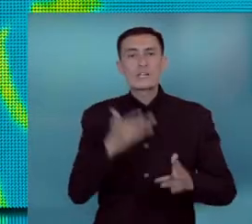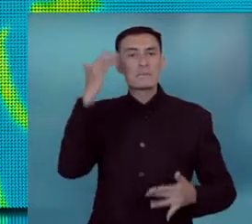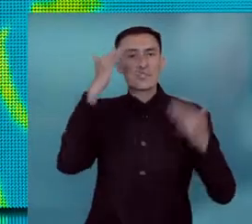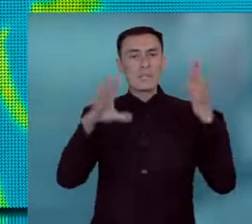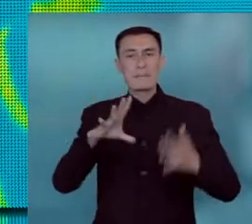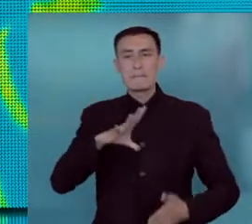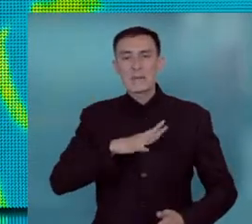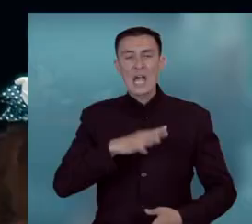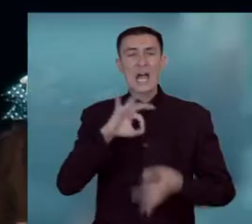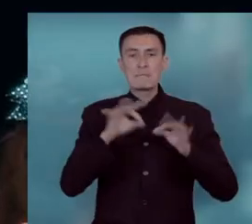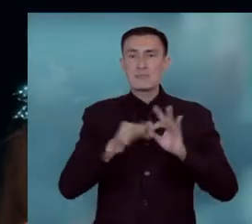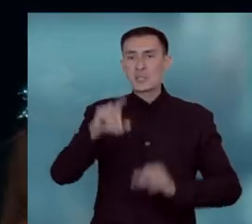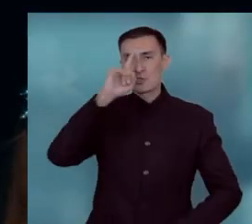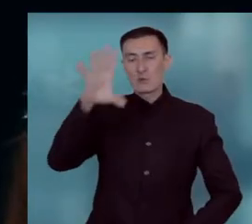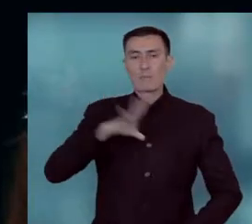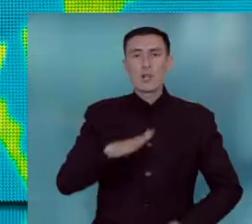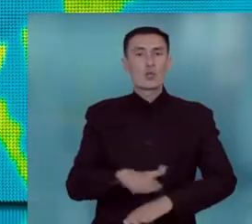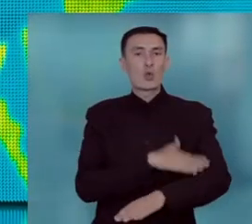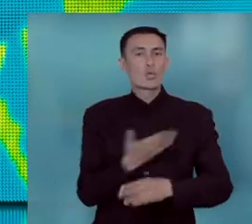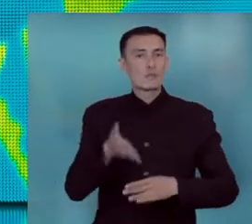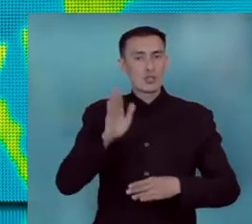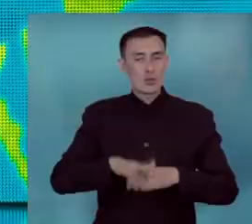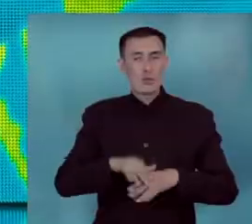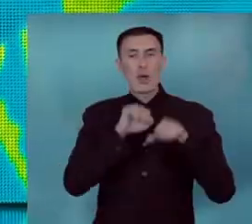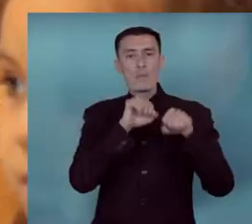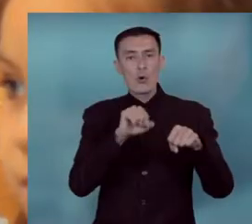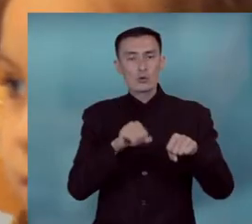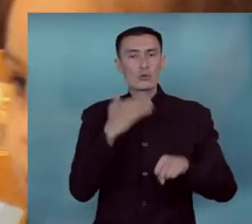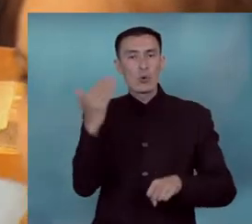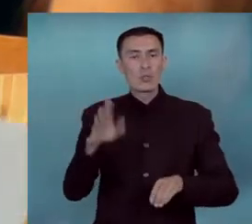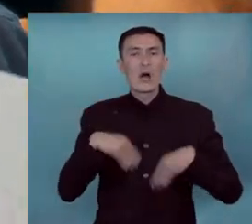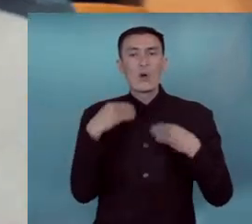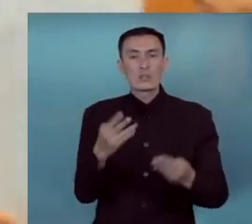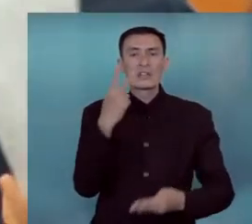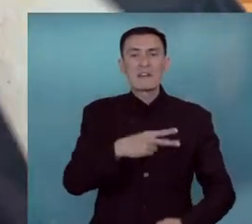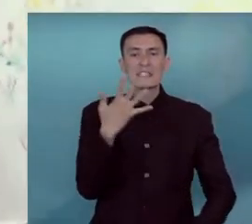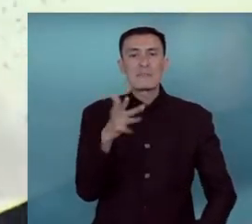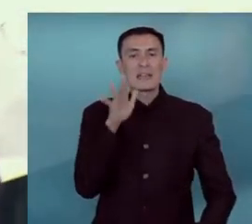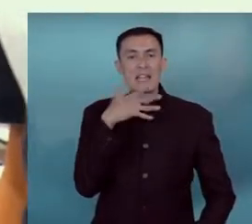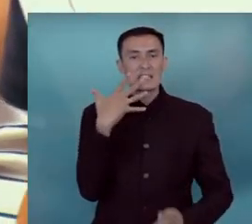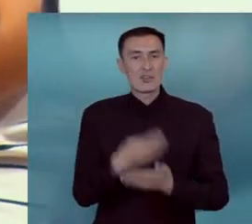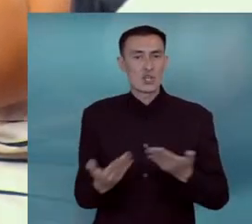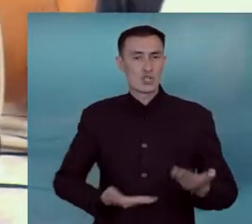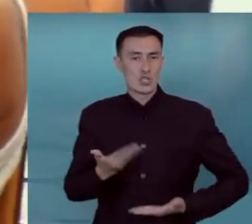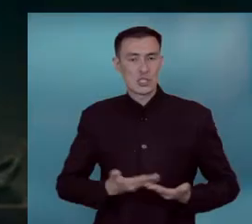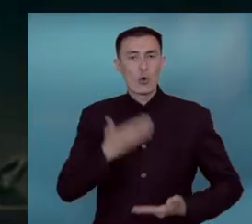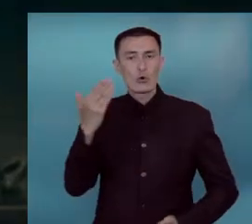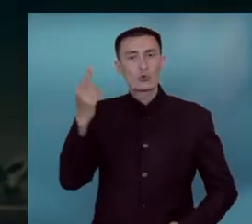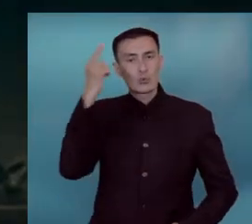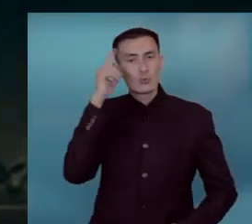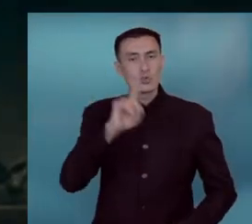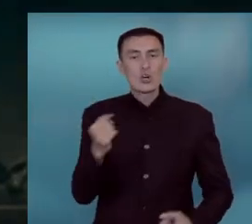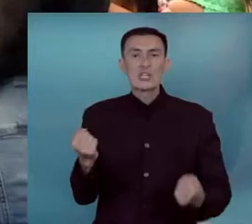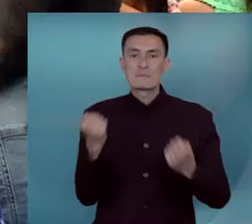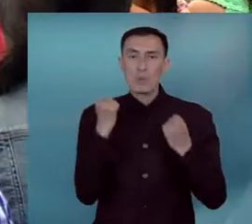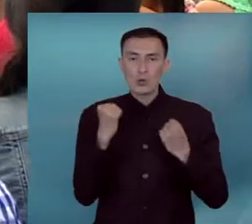in every man, but his own path to reach his dream of becoming an Olympic champion was both long and hard. Serik Sapiyev